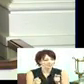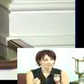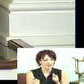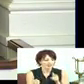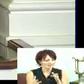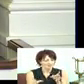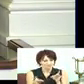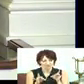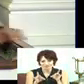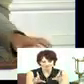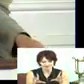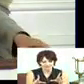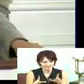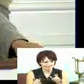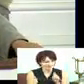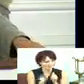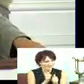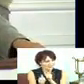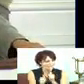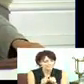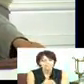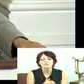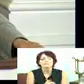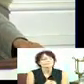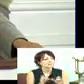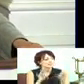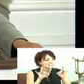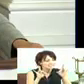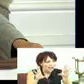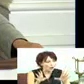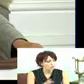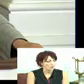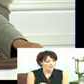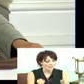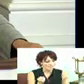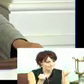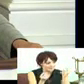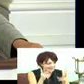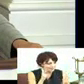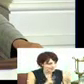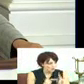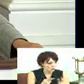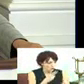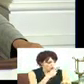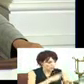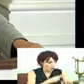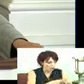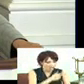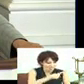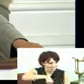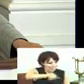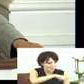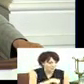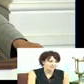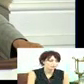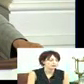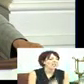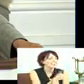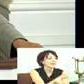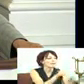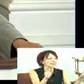tragedy that so many people who consider themselves Christians today so often do not choose the